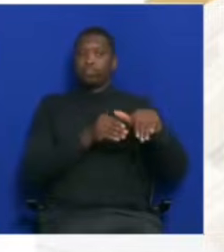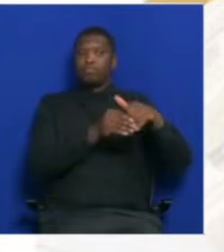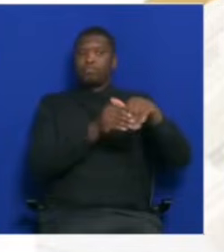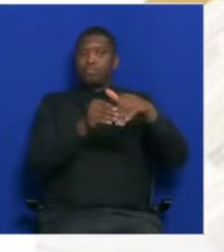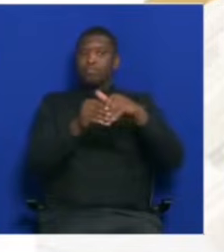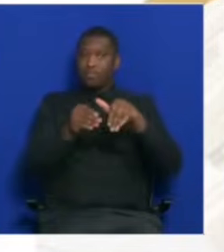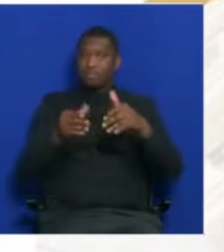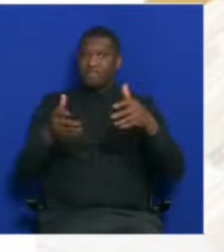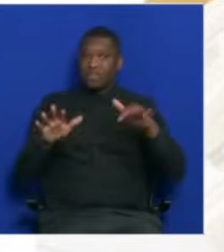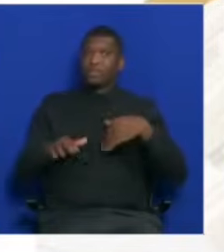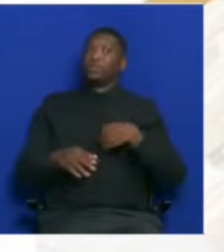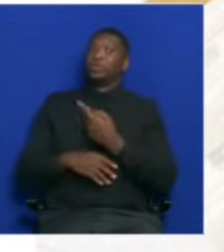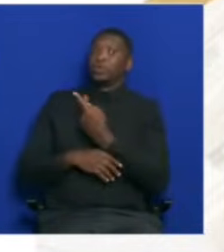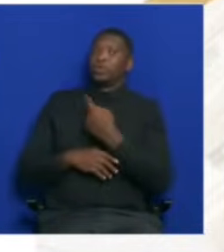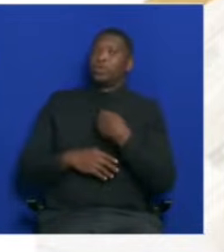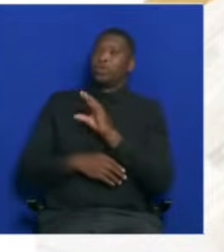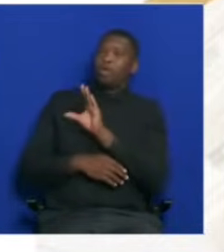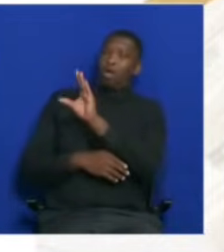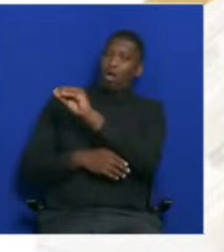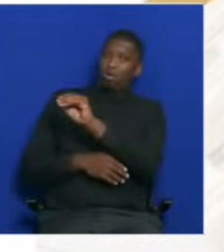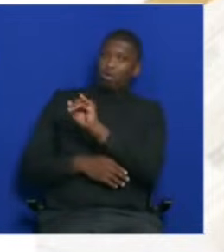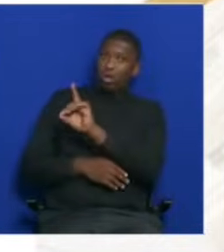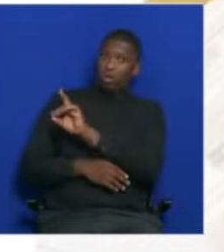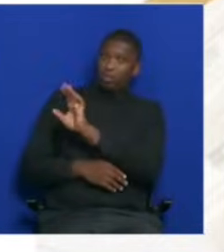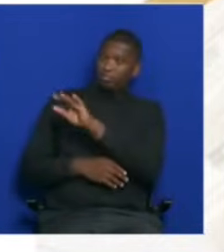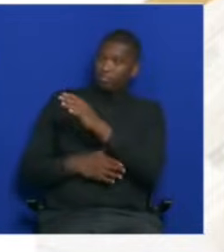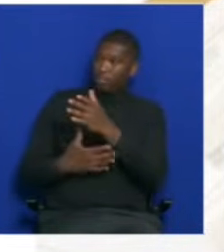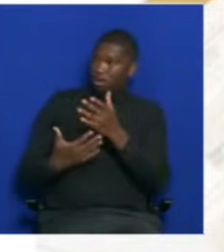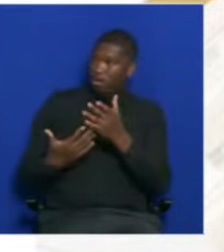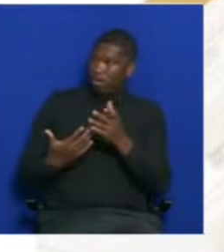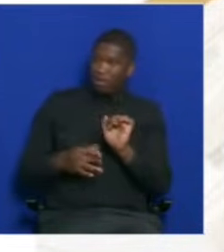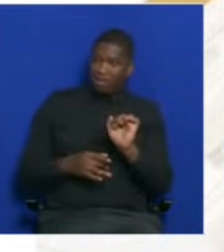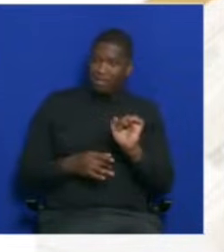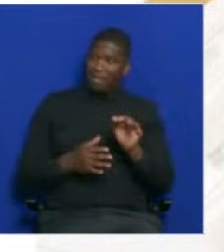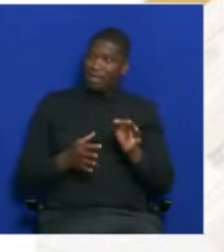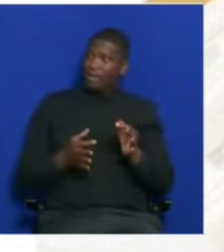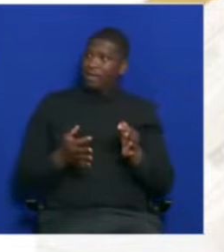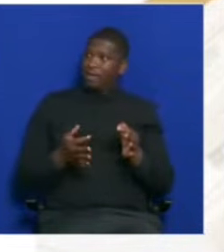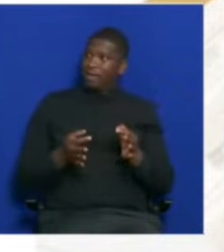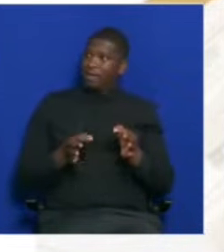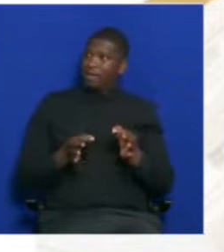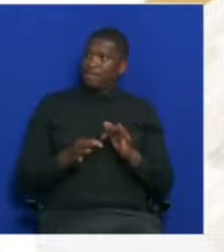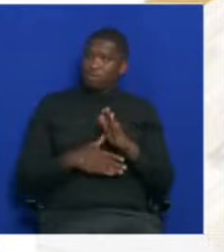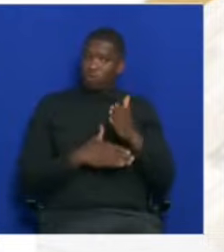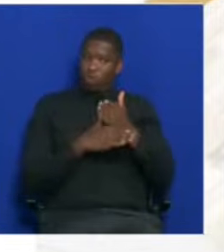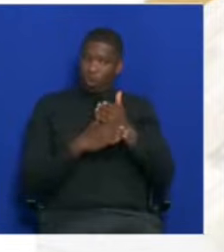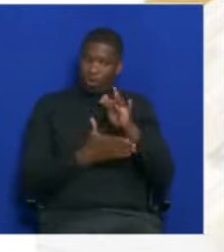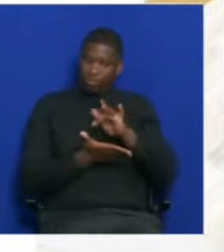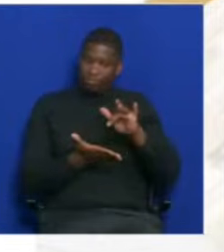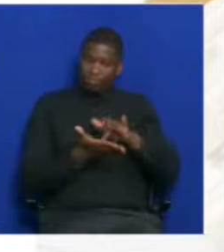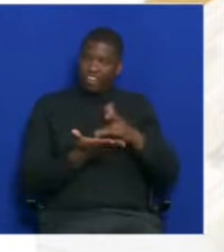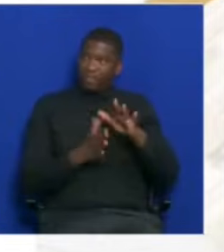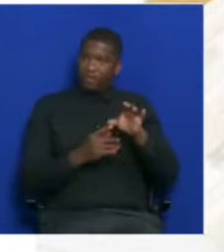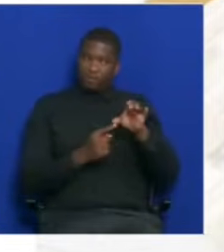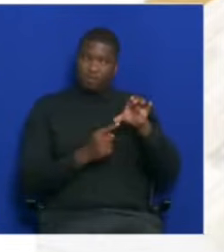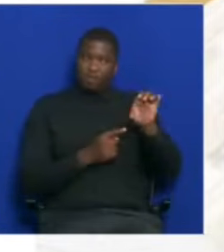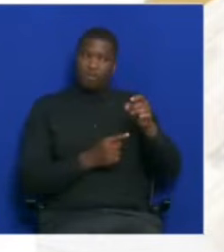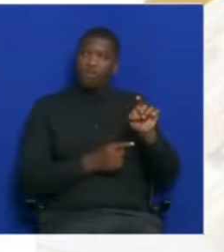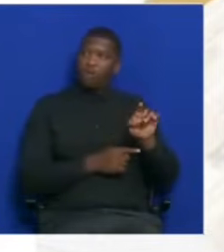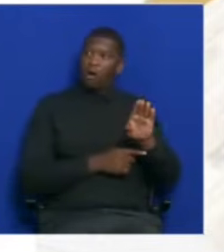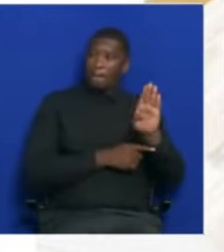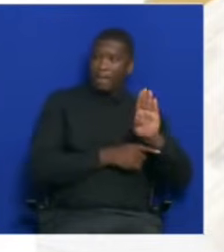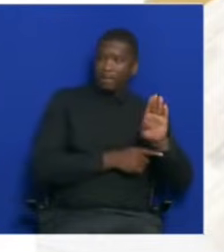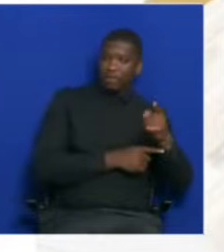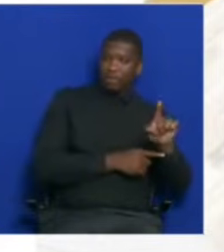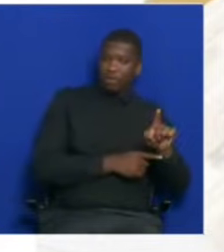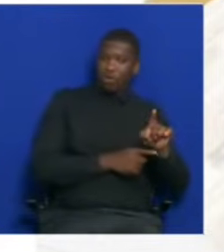the designation had been extended to Belochan for diversion. And I explained why,